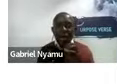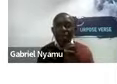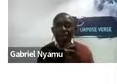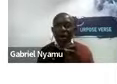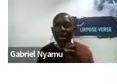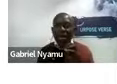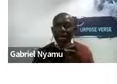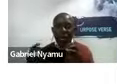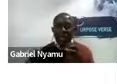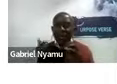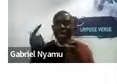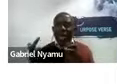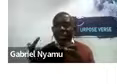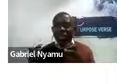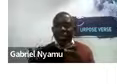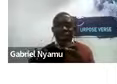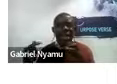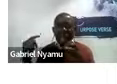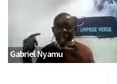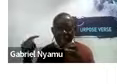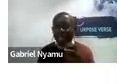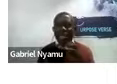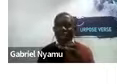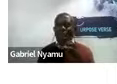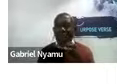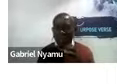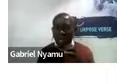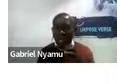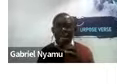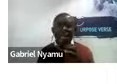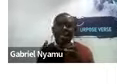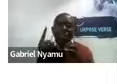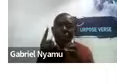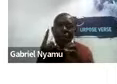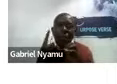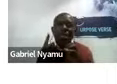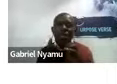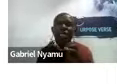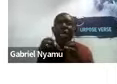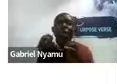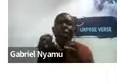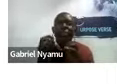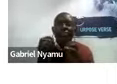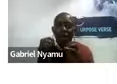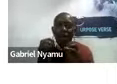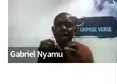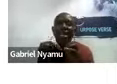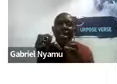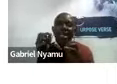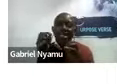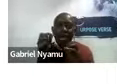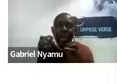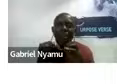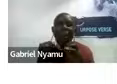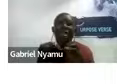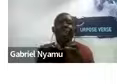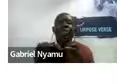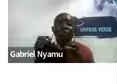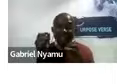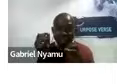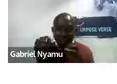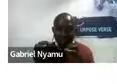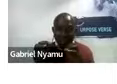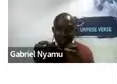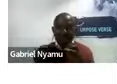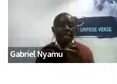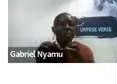hotel, you're served badly, and something arouses you. I think this could have been better. It is pointing you. It's a whisper. There is a gap that actually